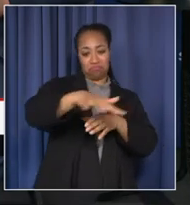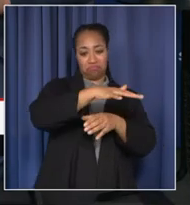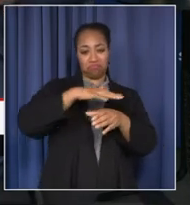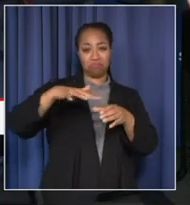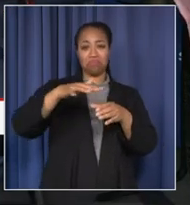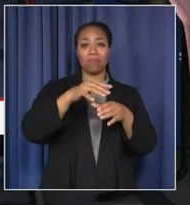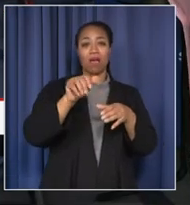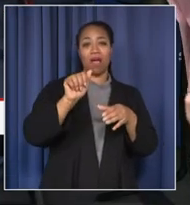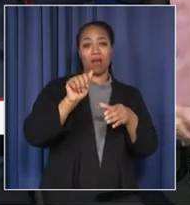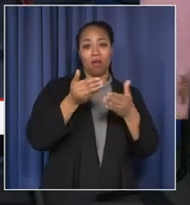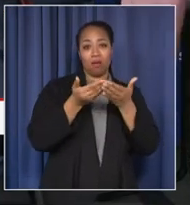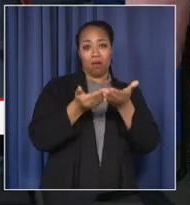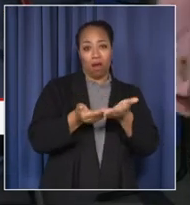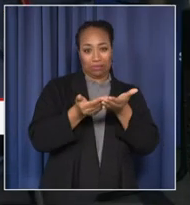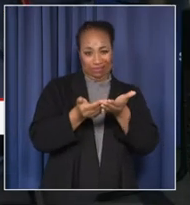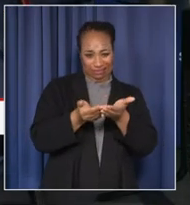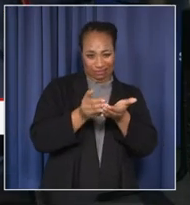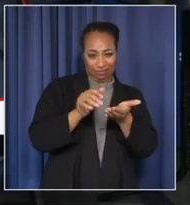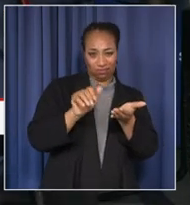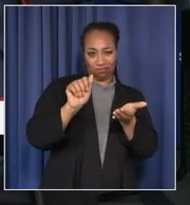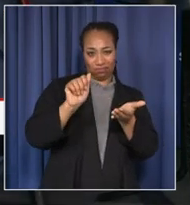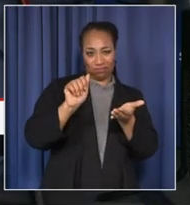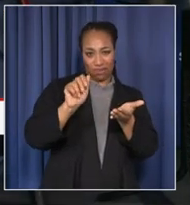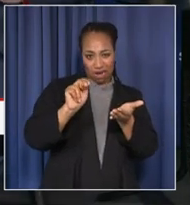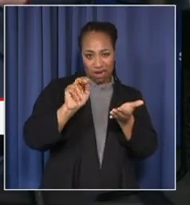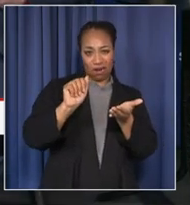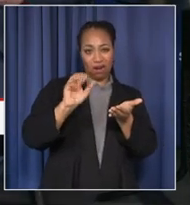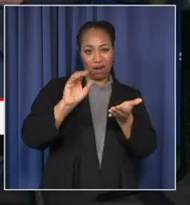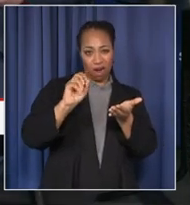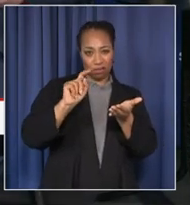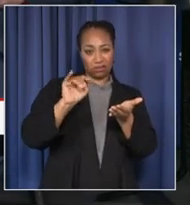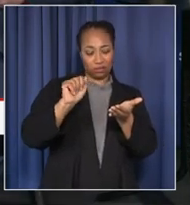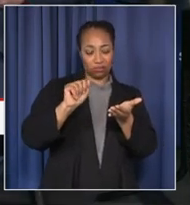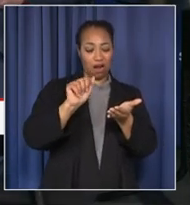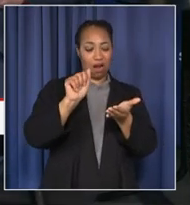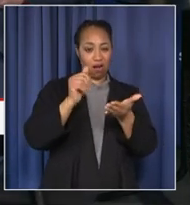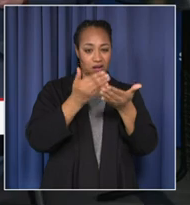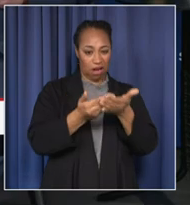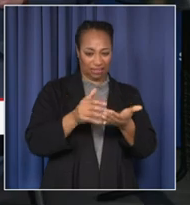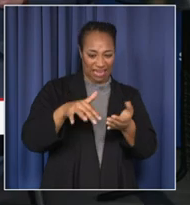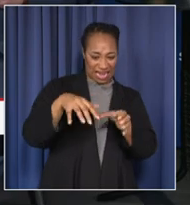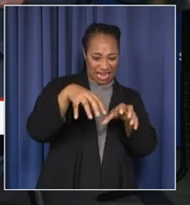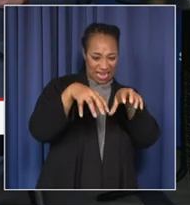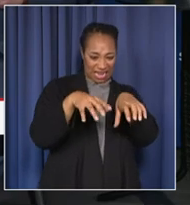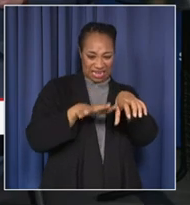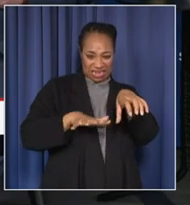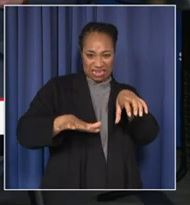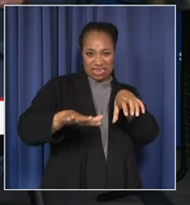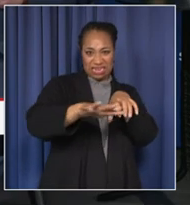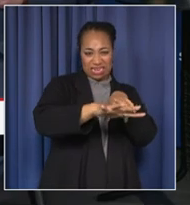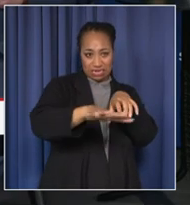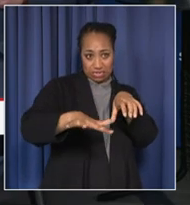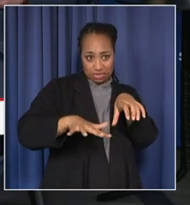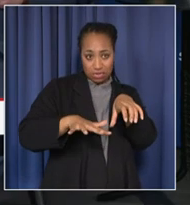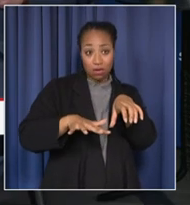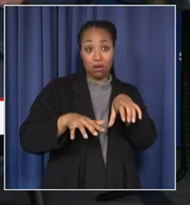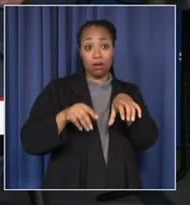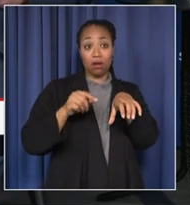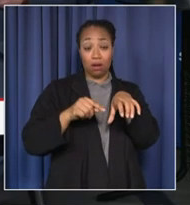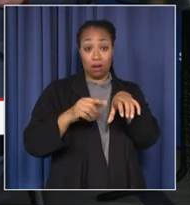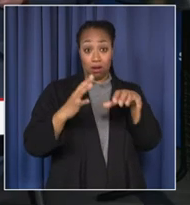home of the Washington football team. It currently has the former stadium,